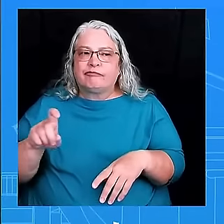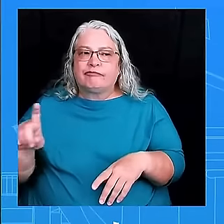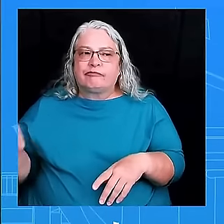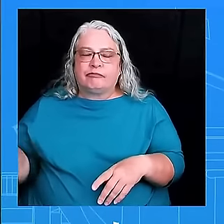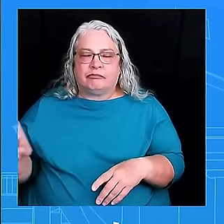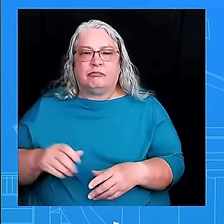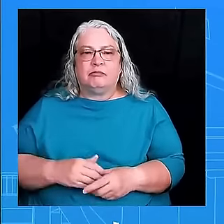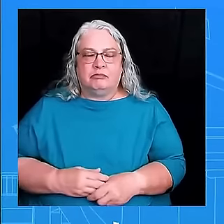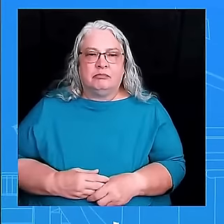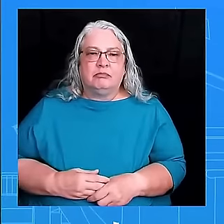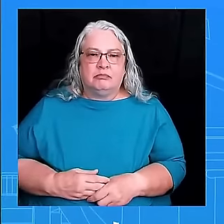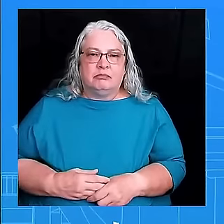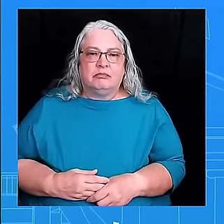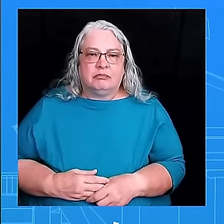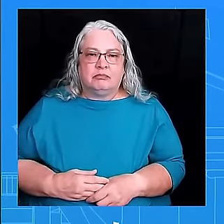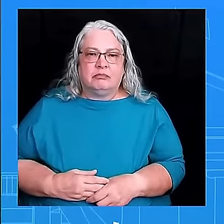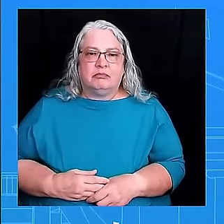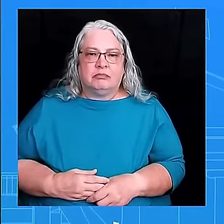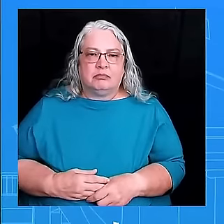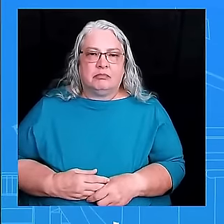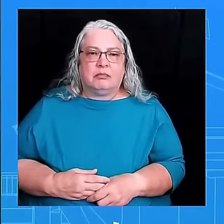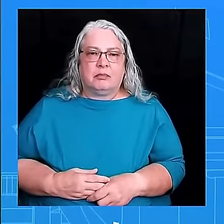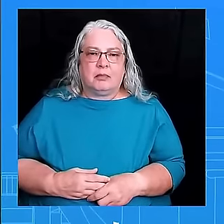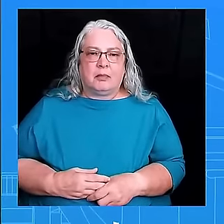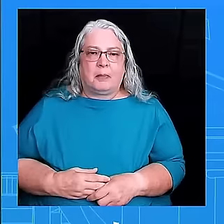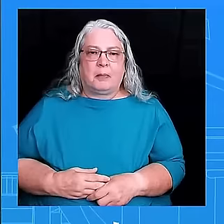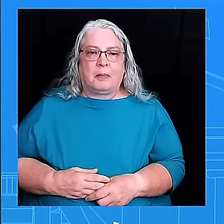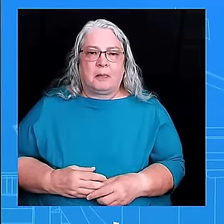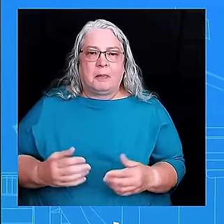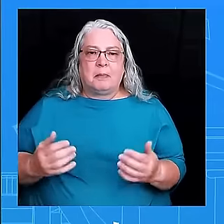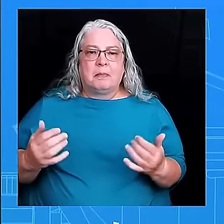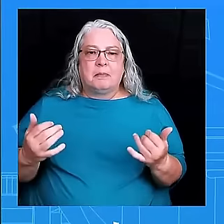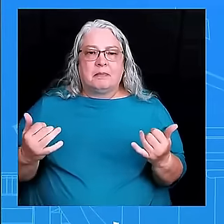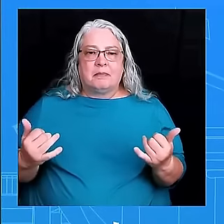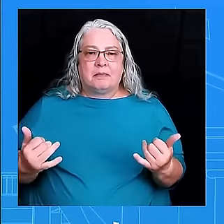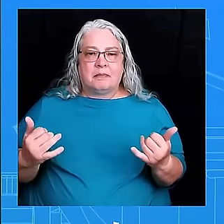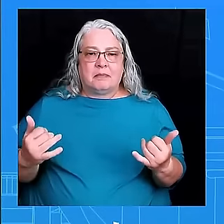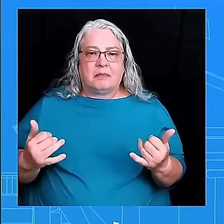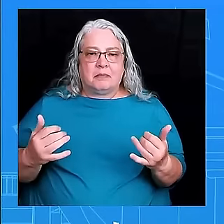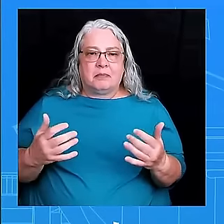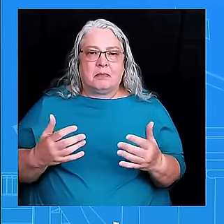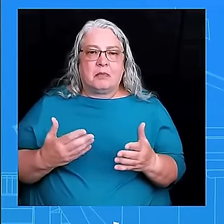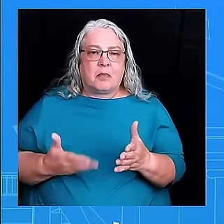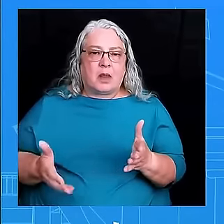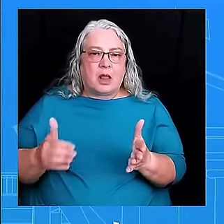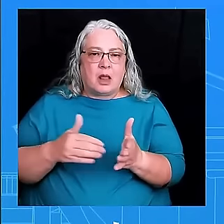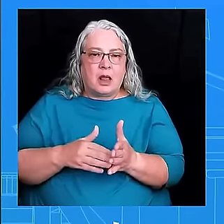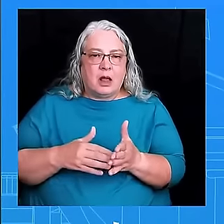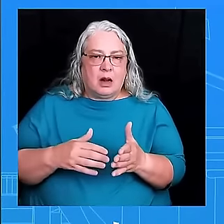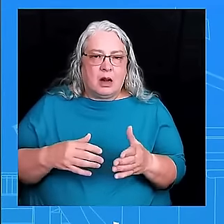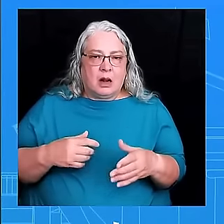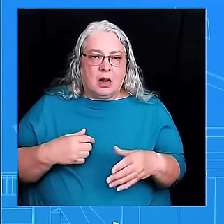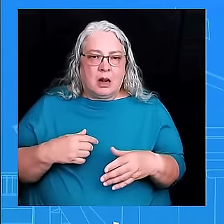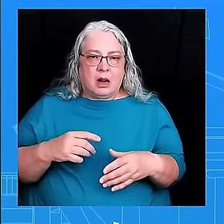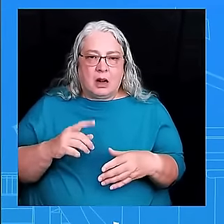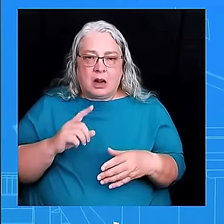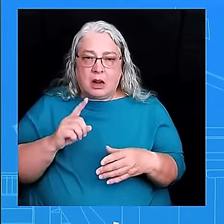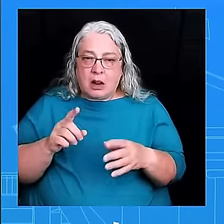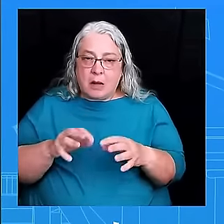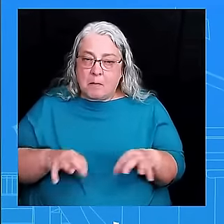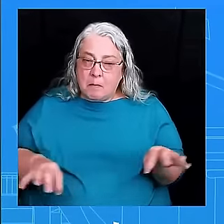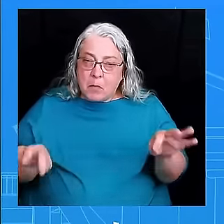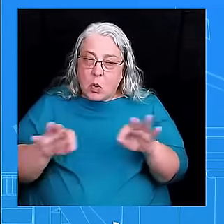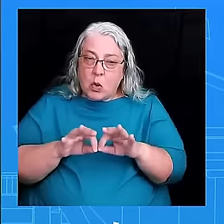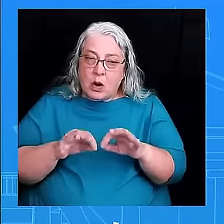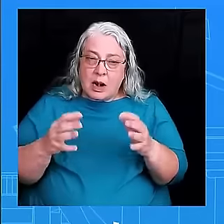As I mentioned at the top, this is an incredibly important day, monumentous day, and also an emotional day for the